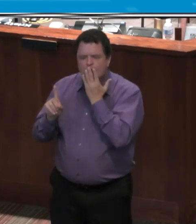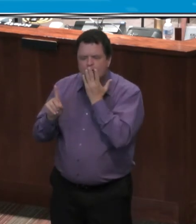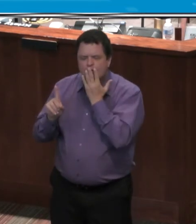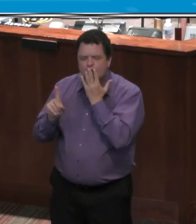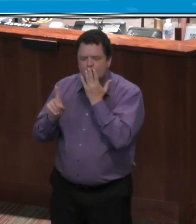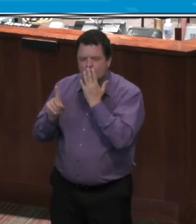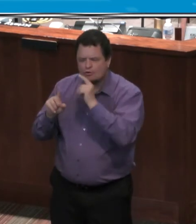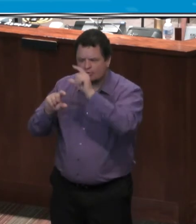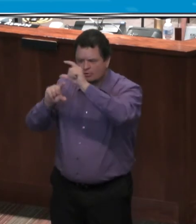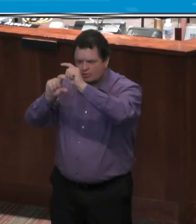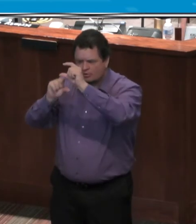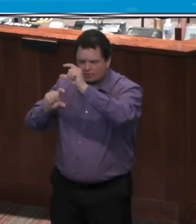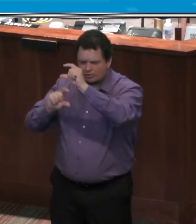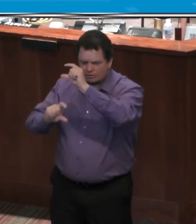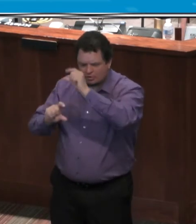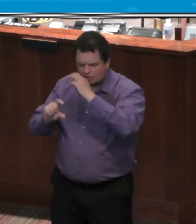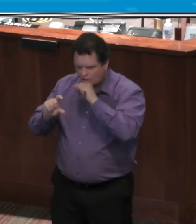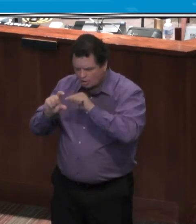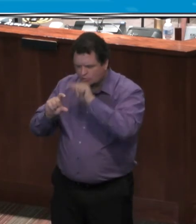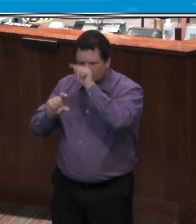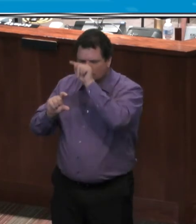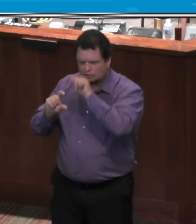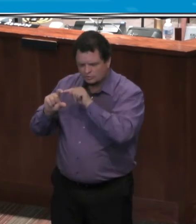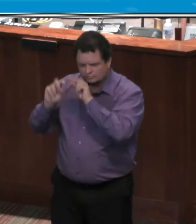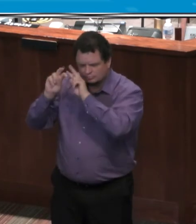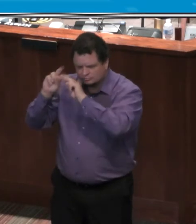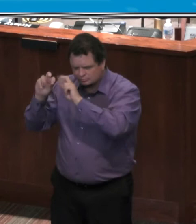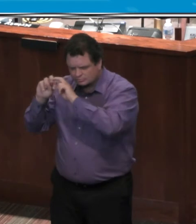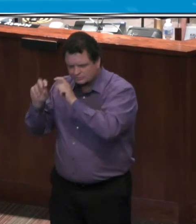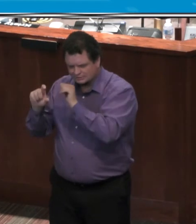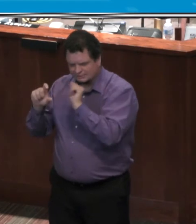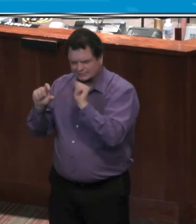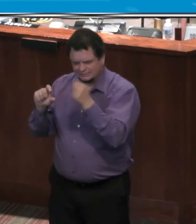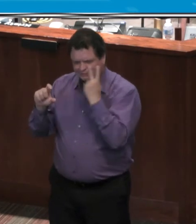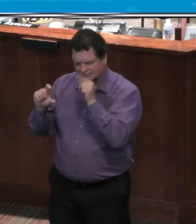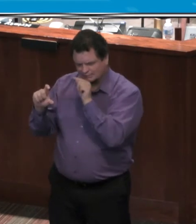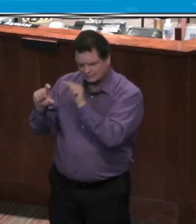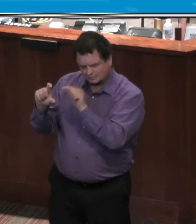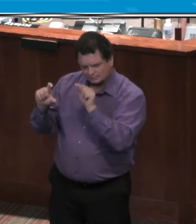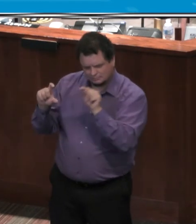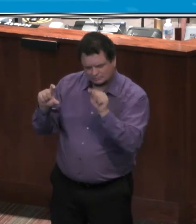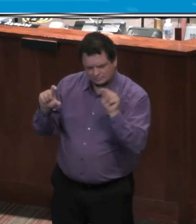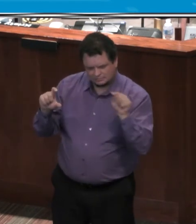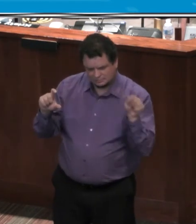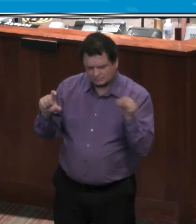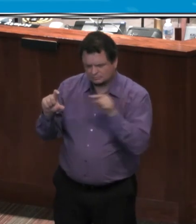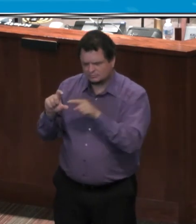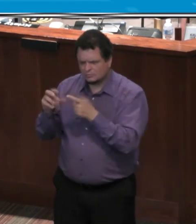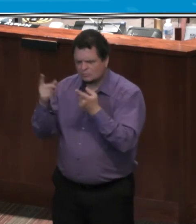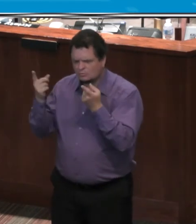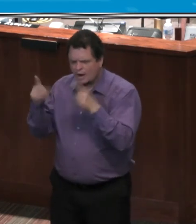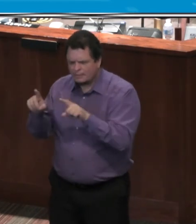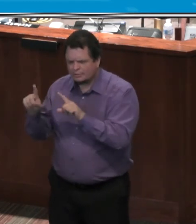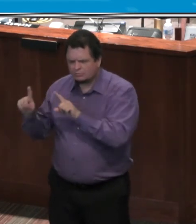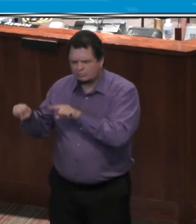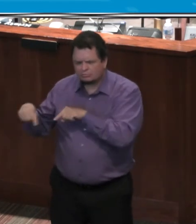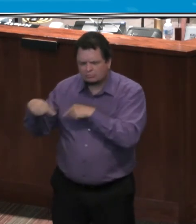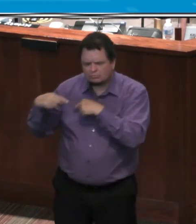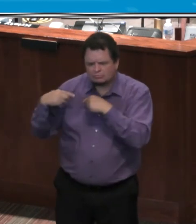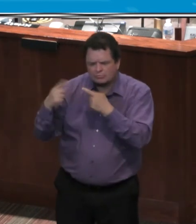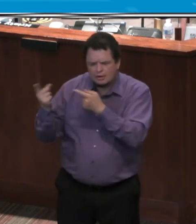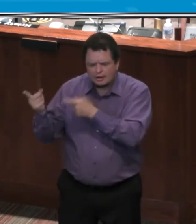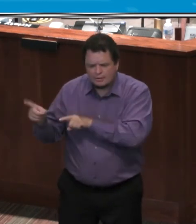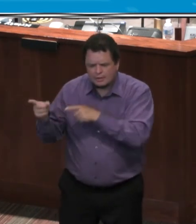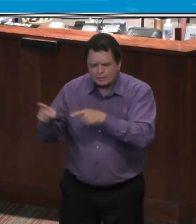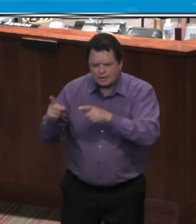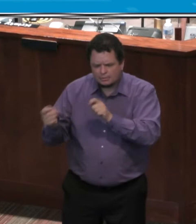partially populated with information. But this is a nice way, again, to look over time at the different changes. And you can actually select multiple,